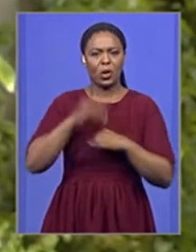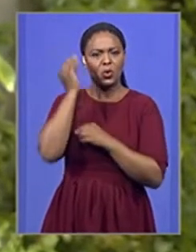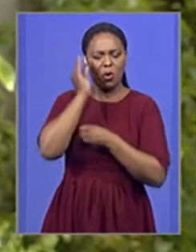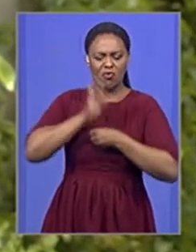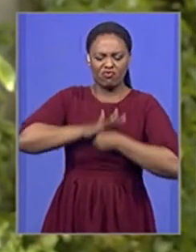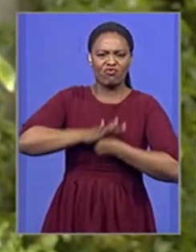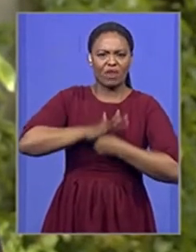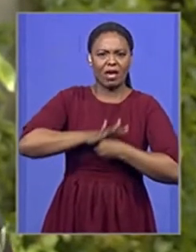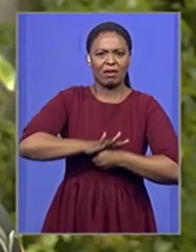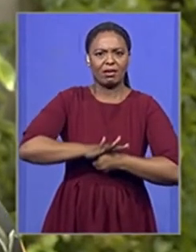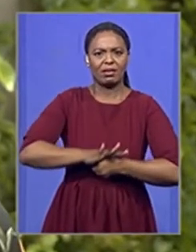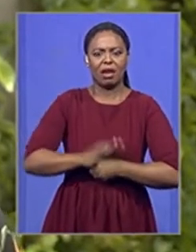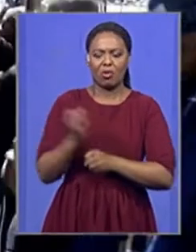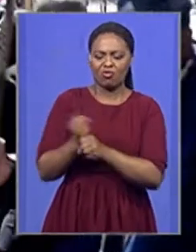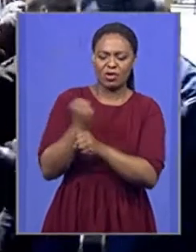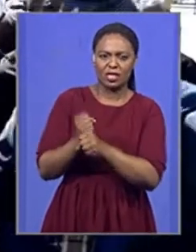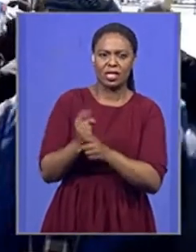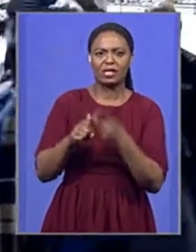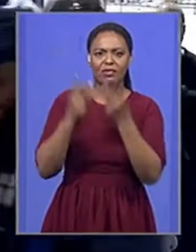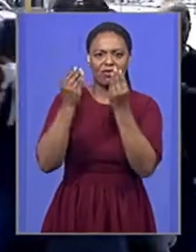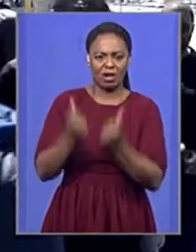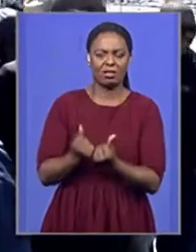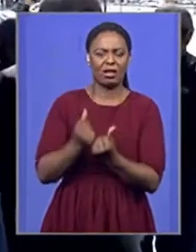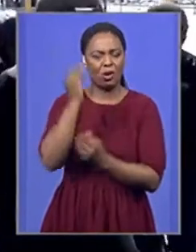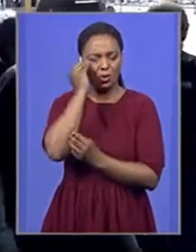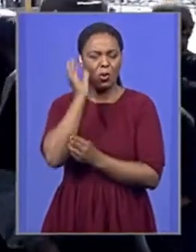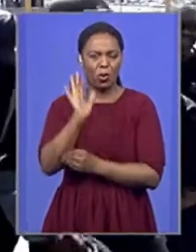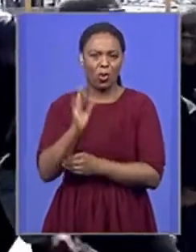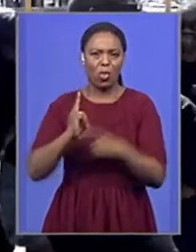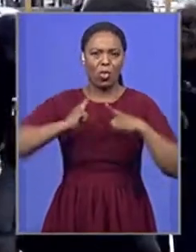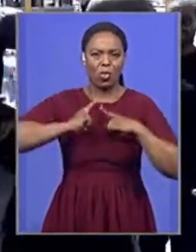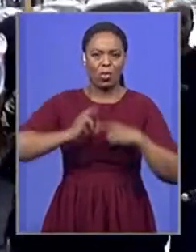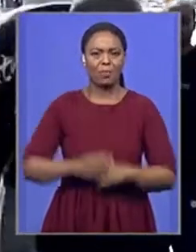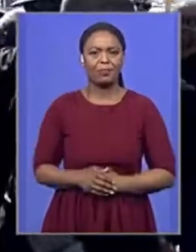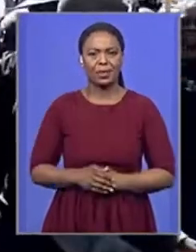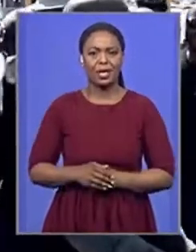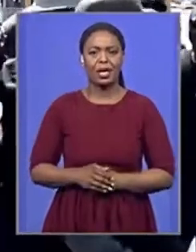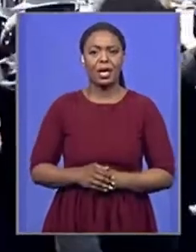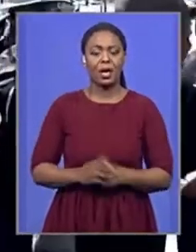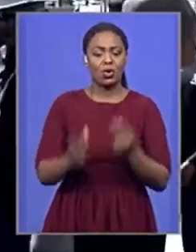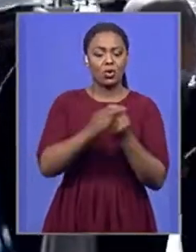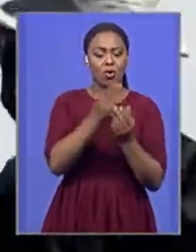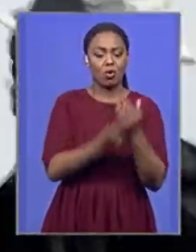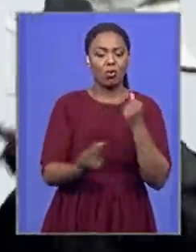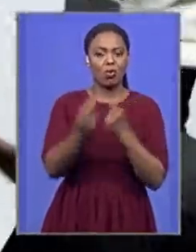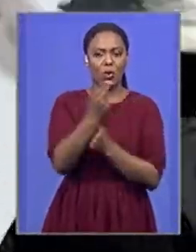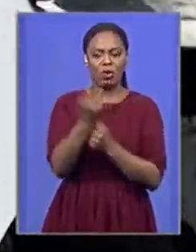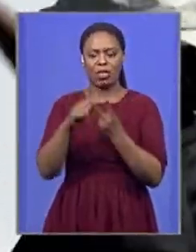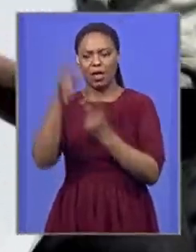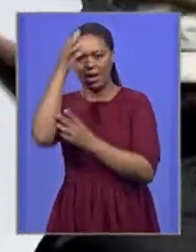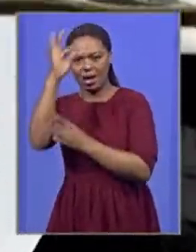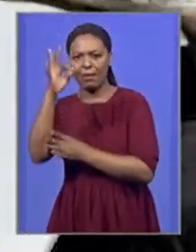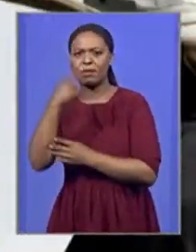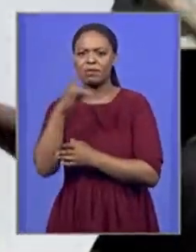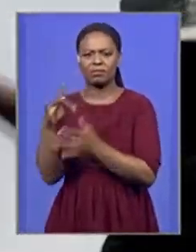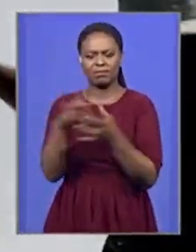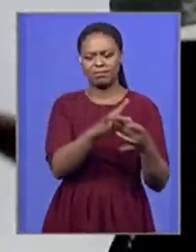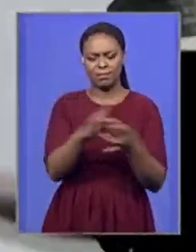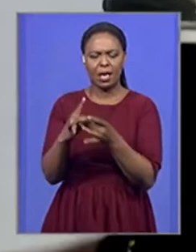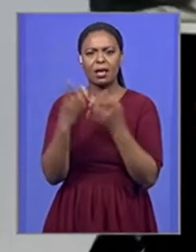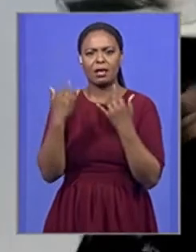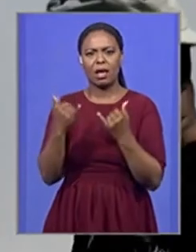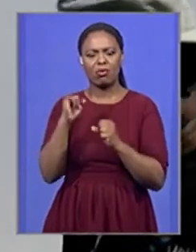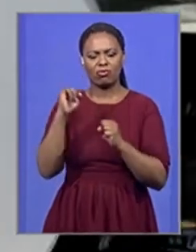pressure operationally and financially Mei khadwewa sebetzi transneti rimuso dinjiling uresetraiki sena